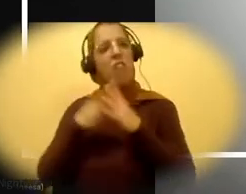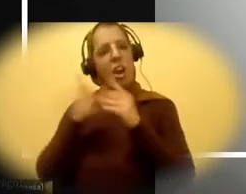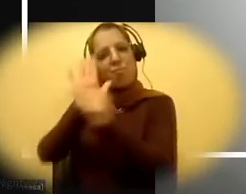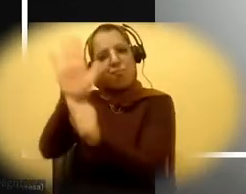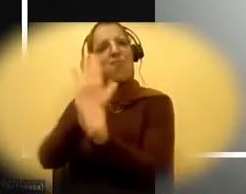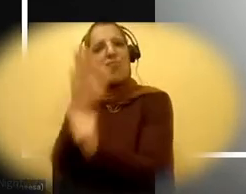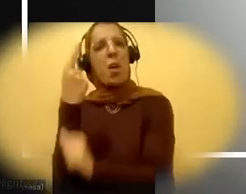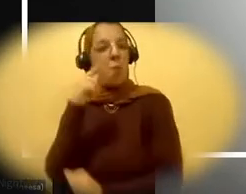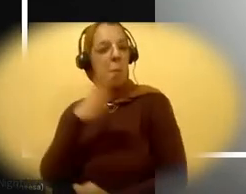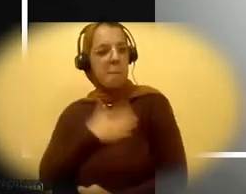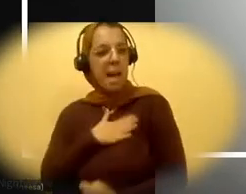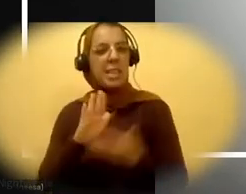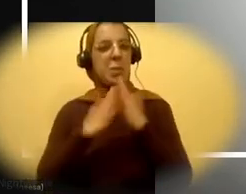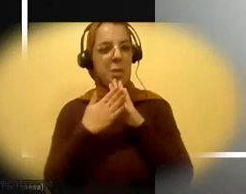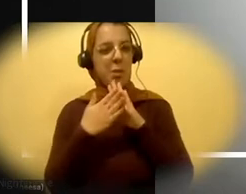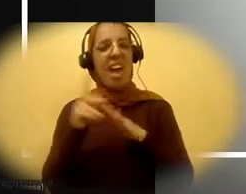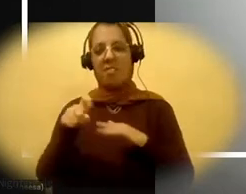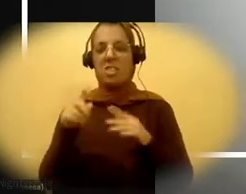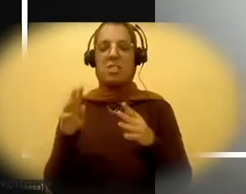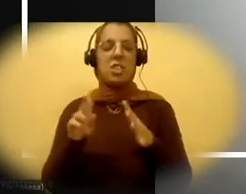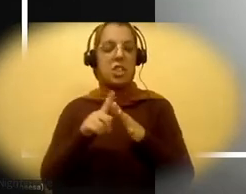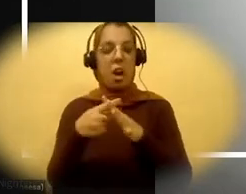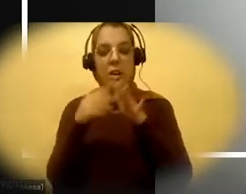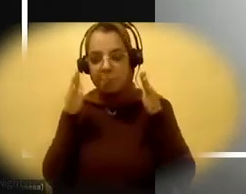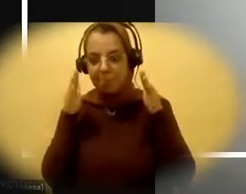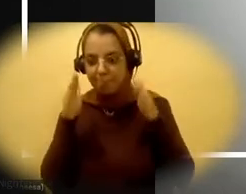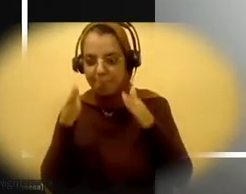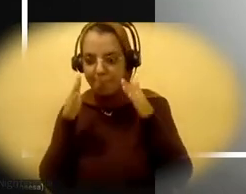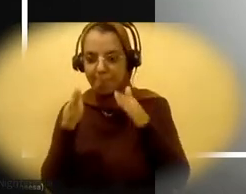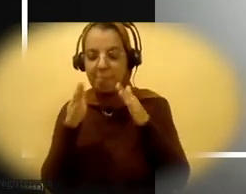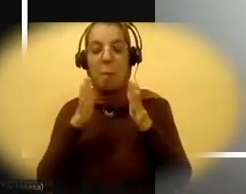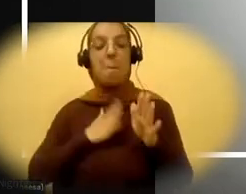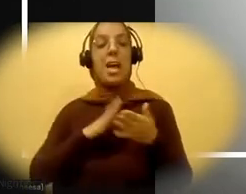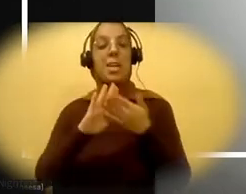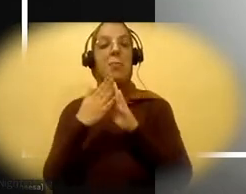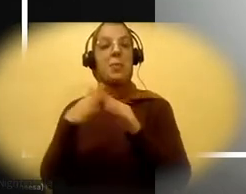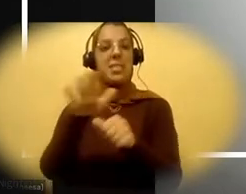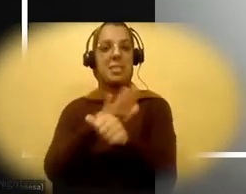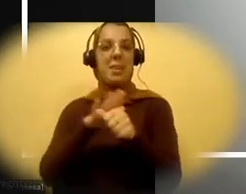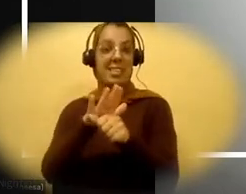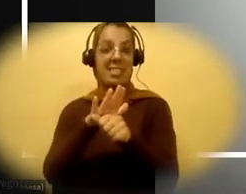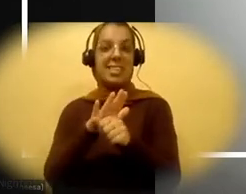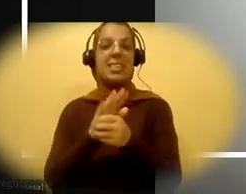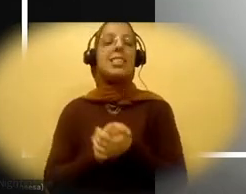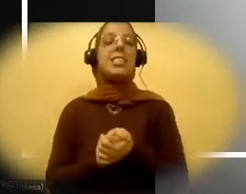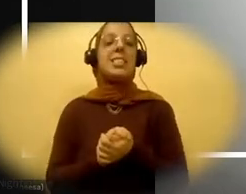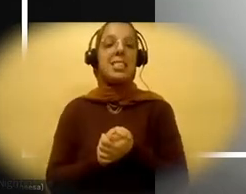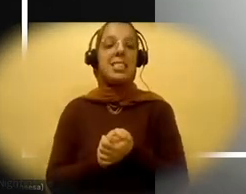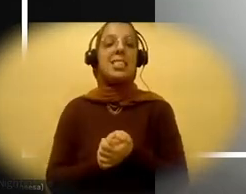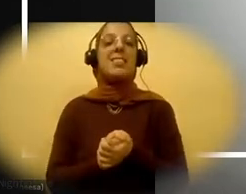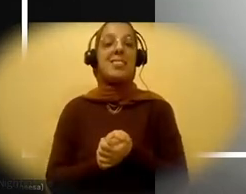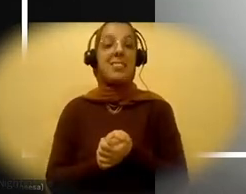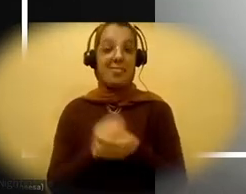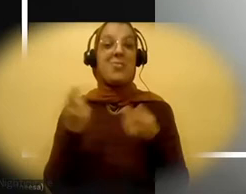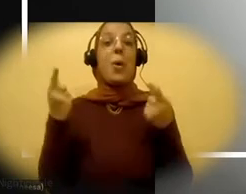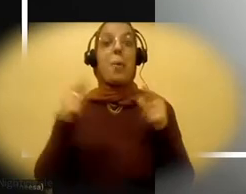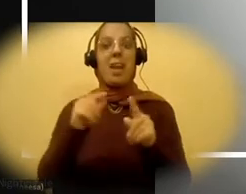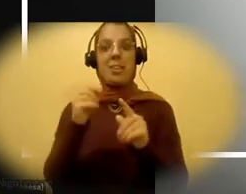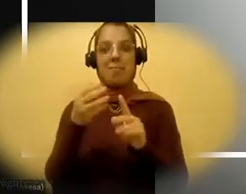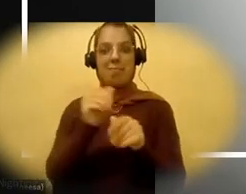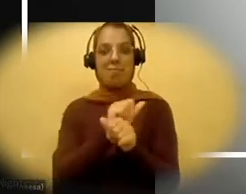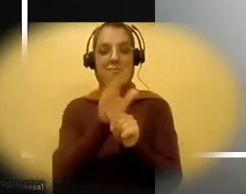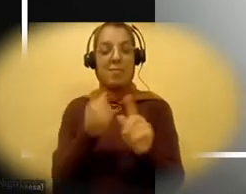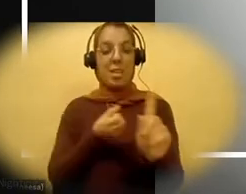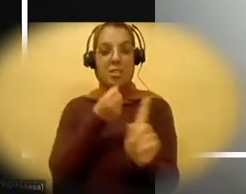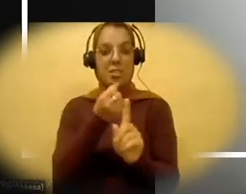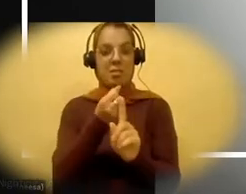start paying more attention to my community spaces. As the minute the pandemic hit, I saw barely no foot traffic in Chinatown. So I knew